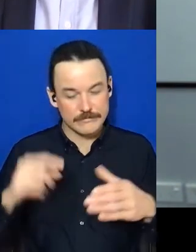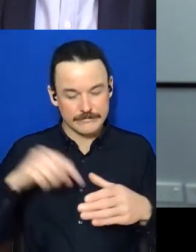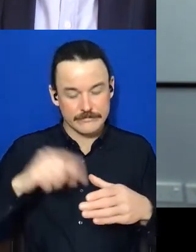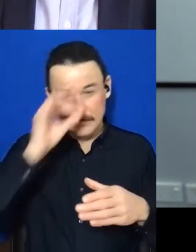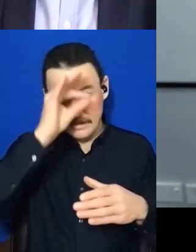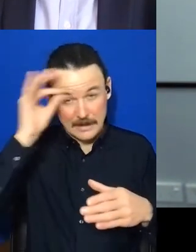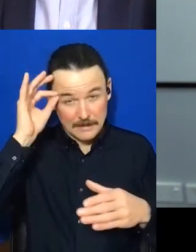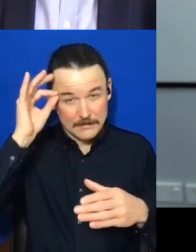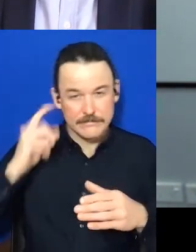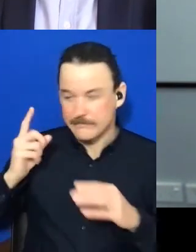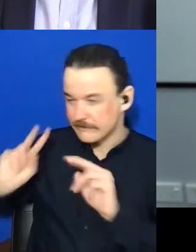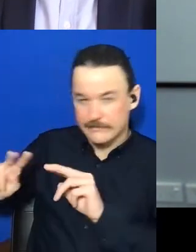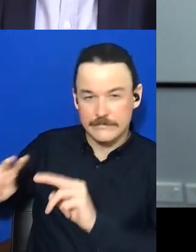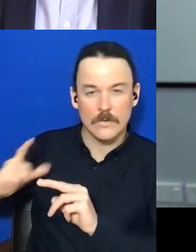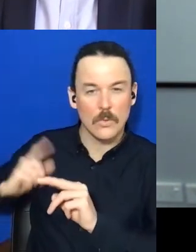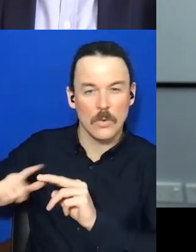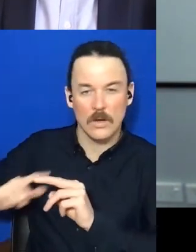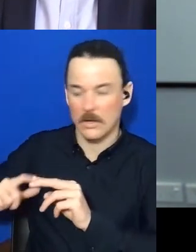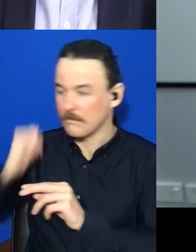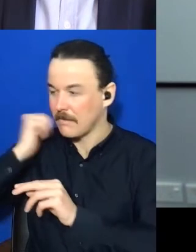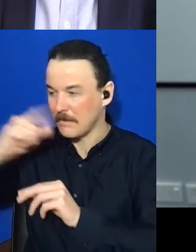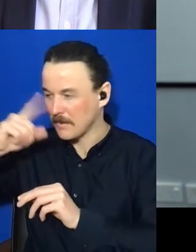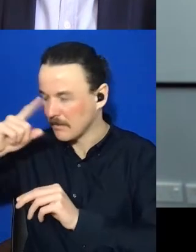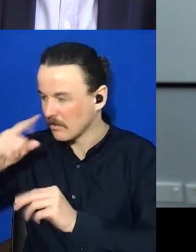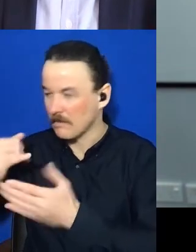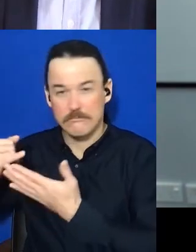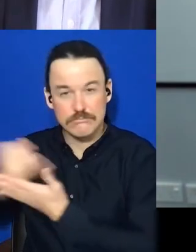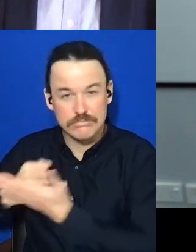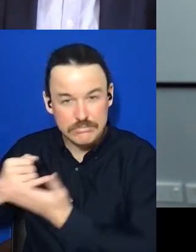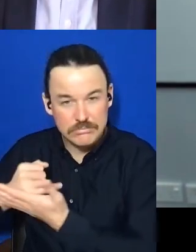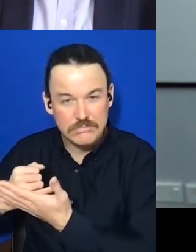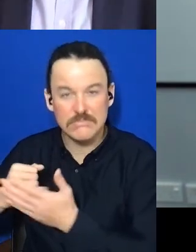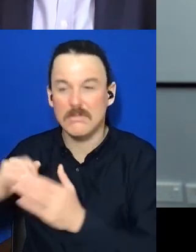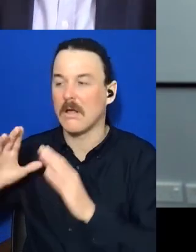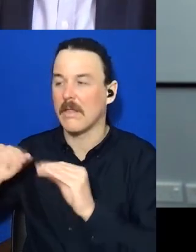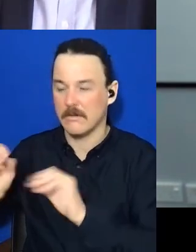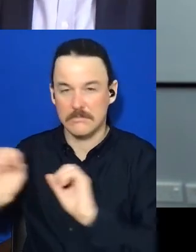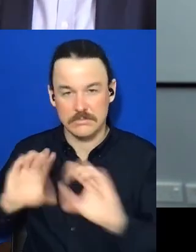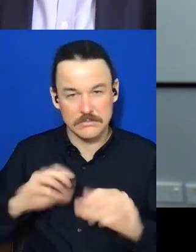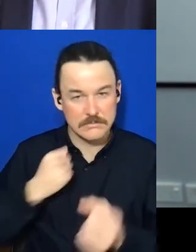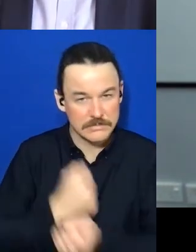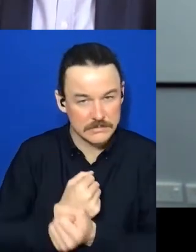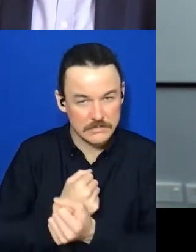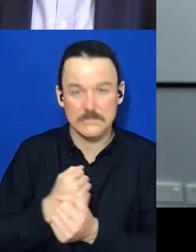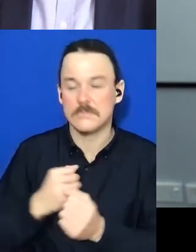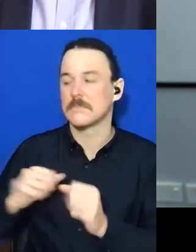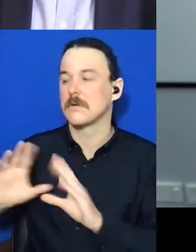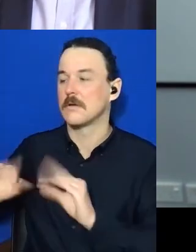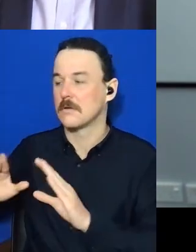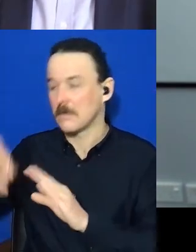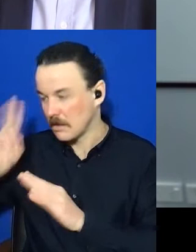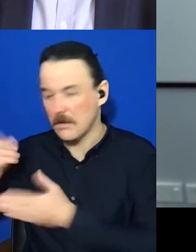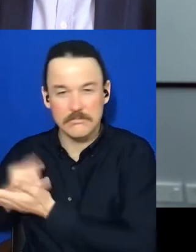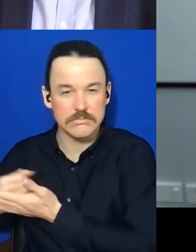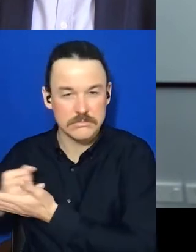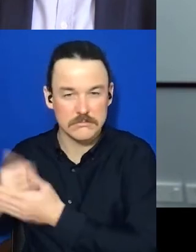We've tested this process probably since 2010, so it hasn't been a short journey, it's been a long